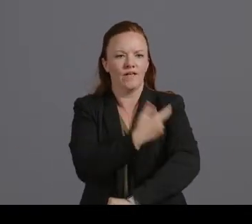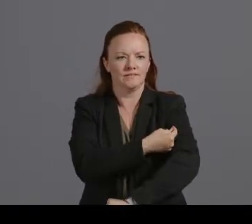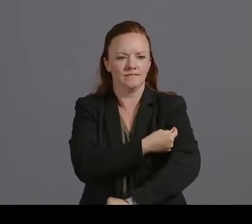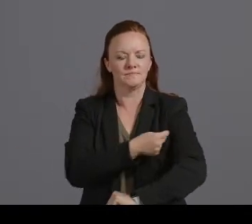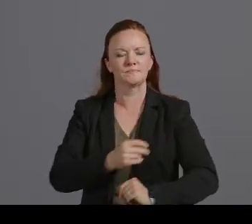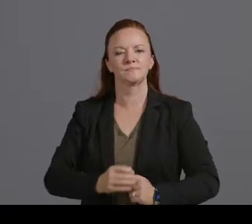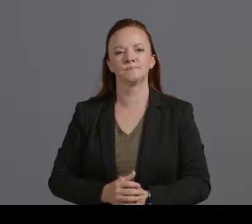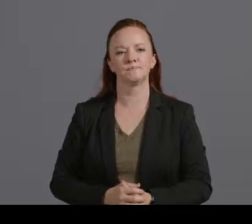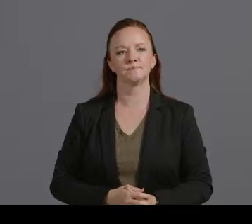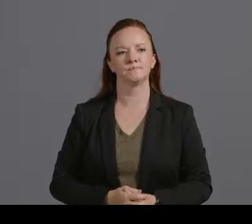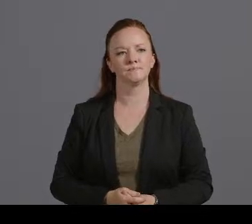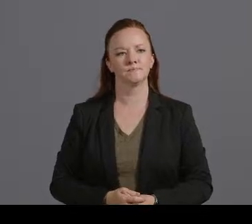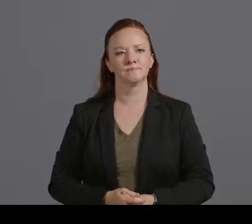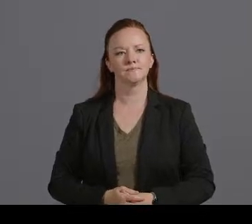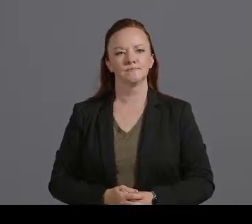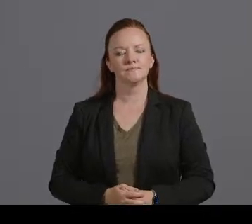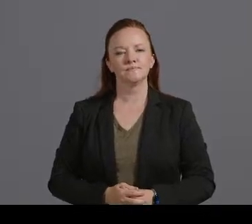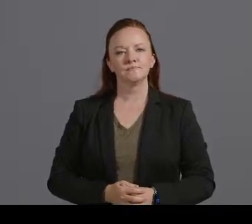Arizona.